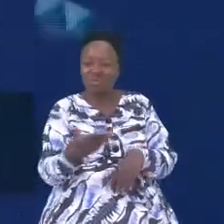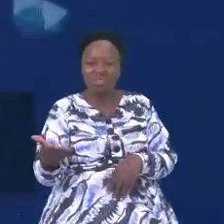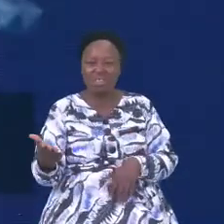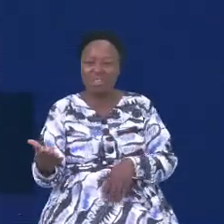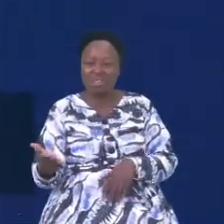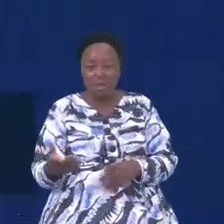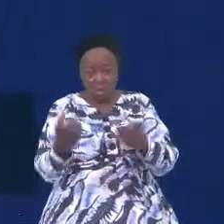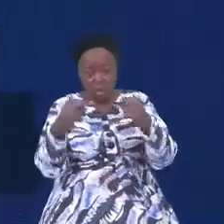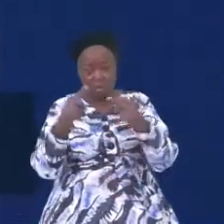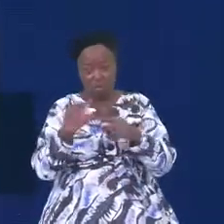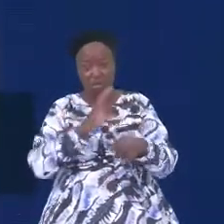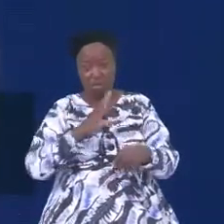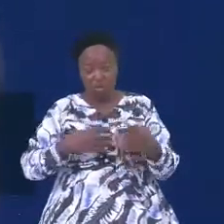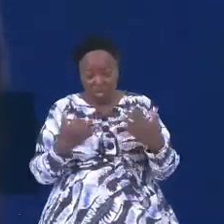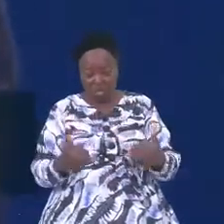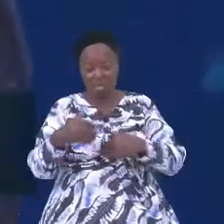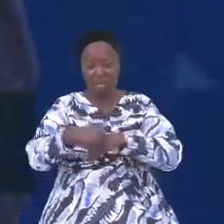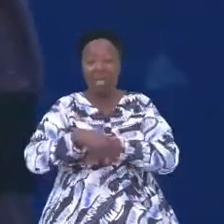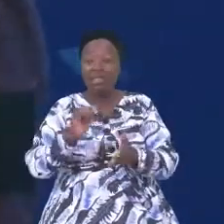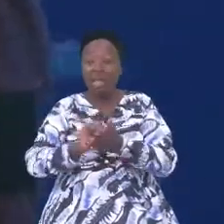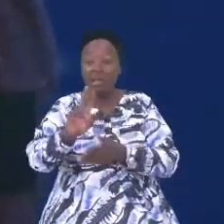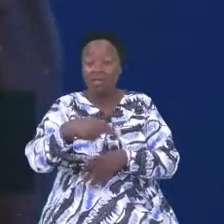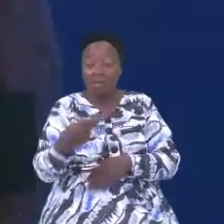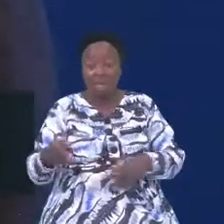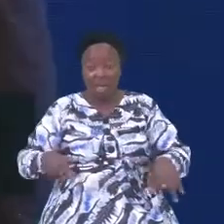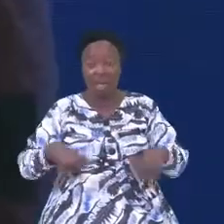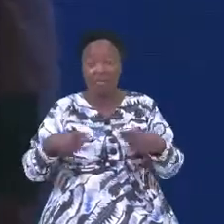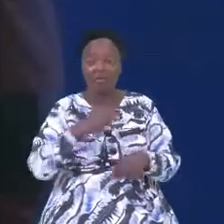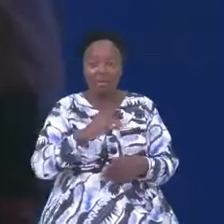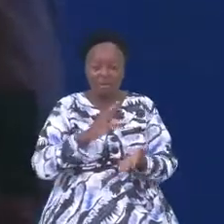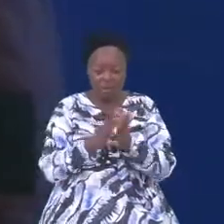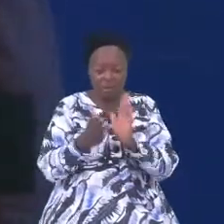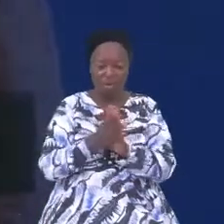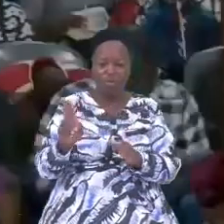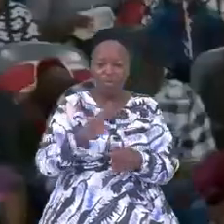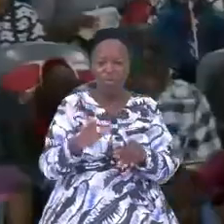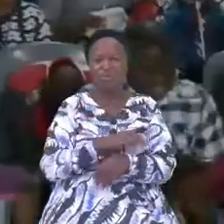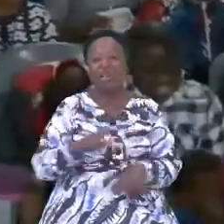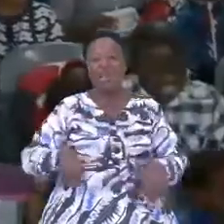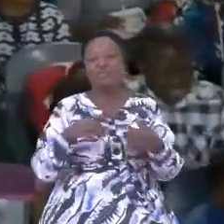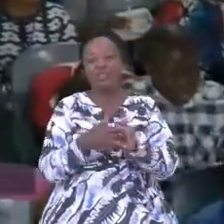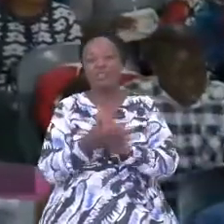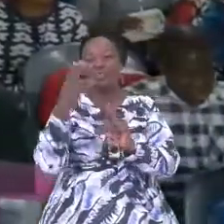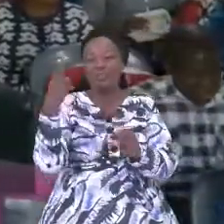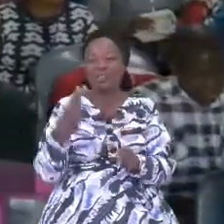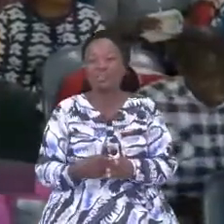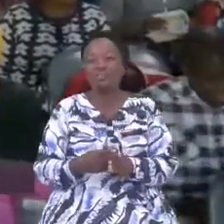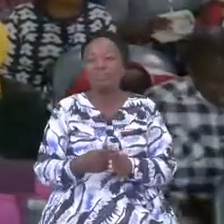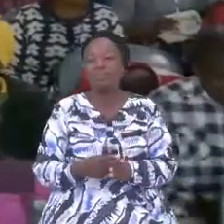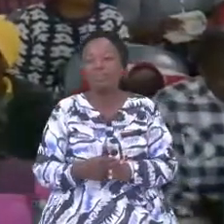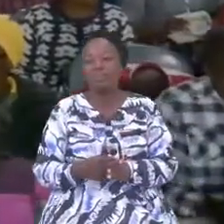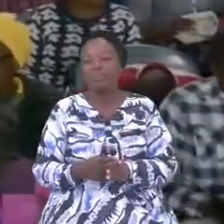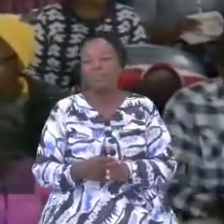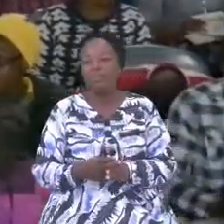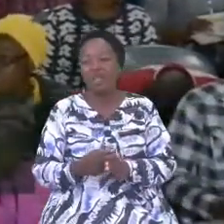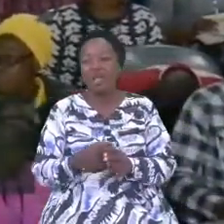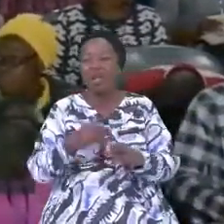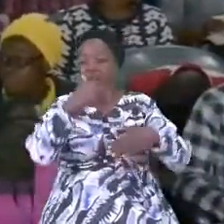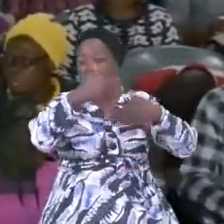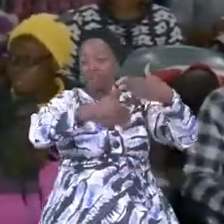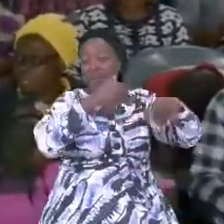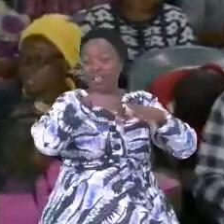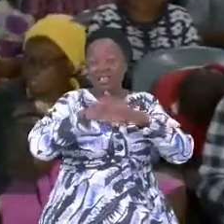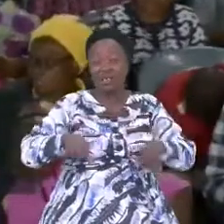Christ tonight, that useless life will become a useful life. Progress in your life,